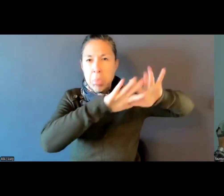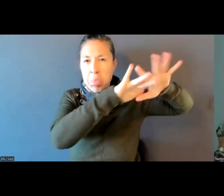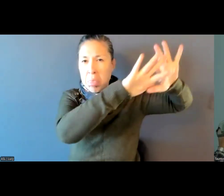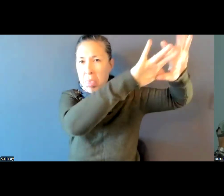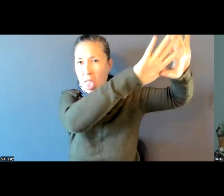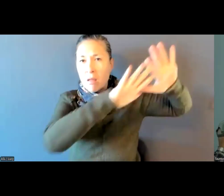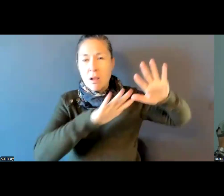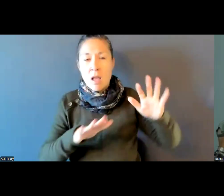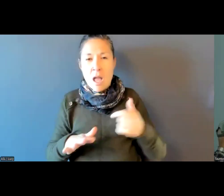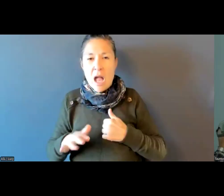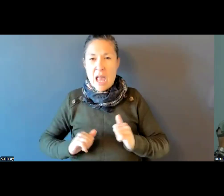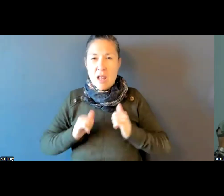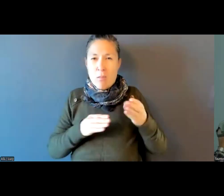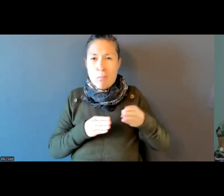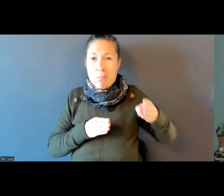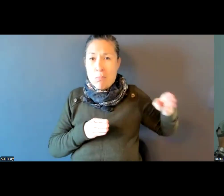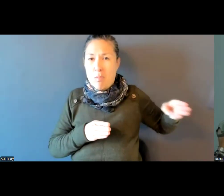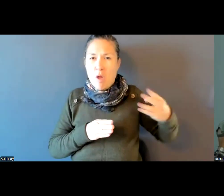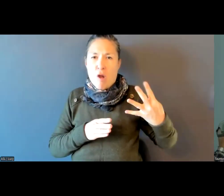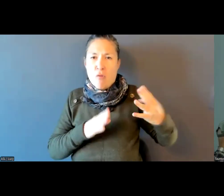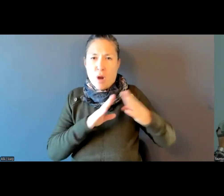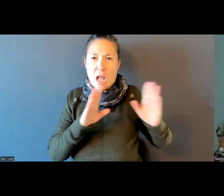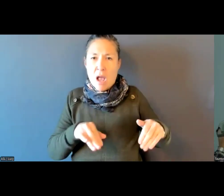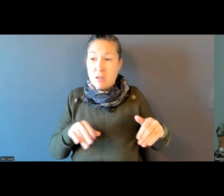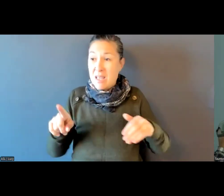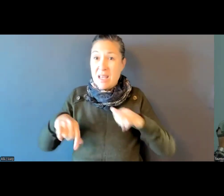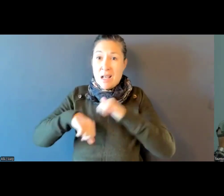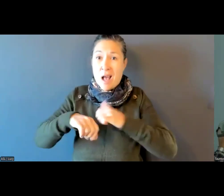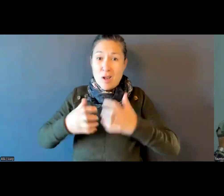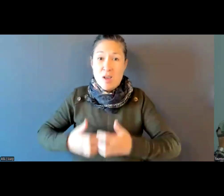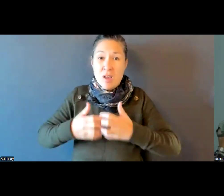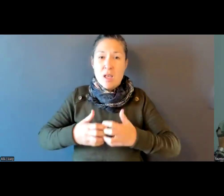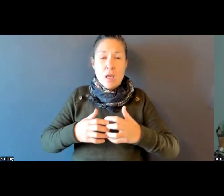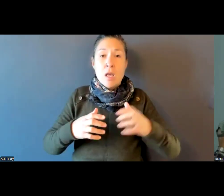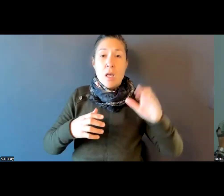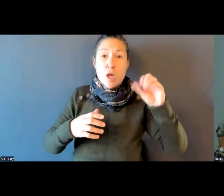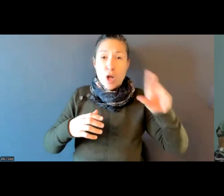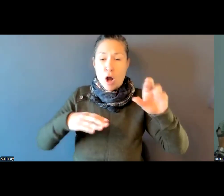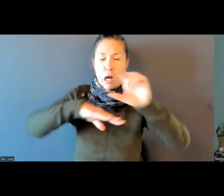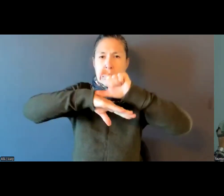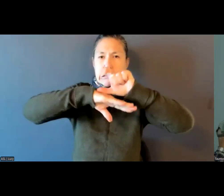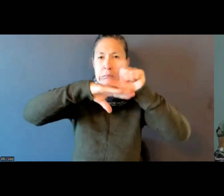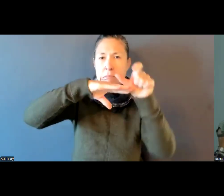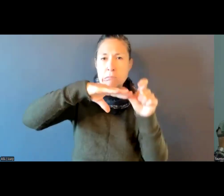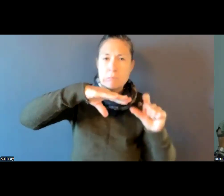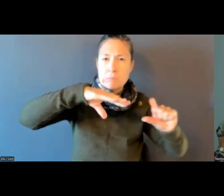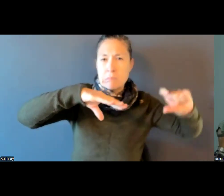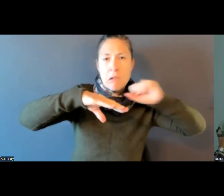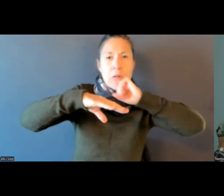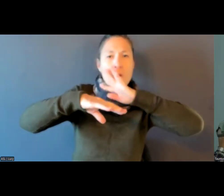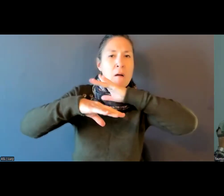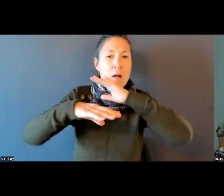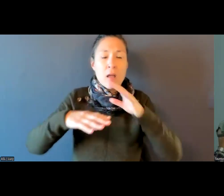live 4 houses over from the concrete plant. My car is constantly covered with silt. My mom just